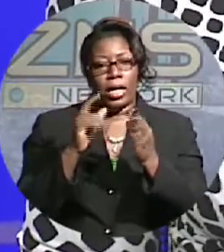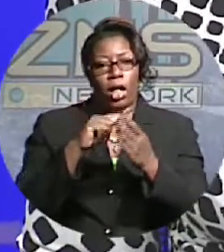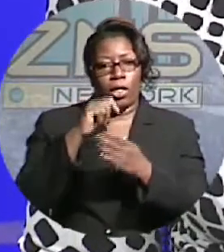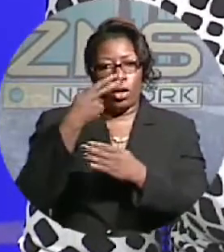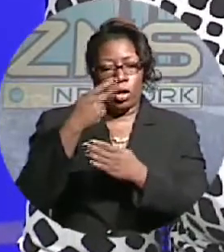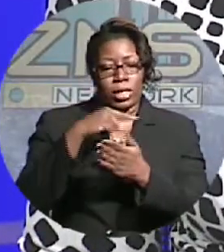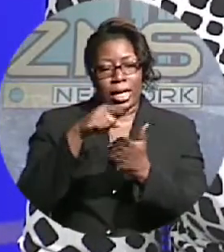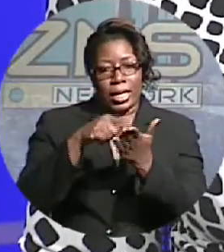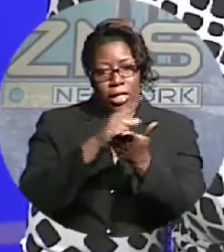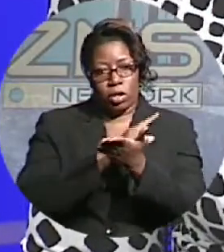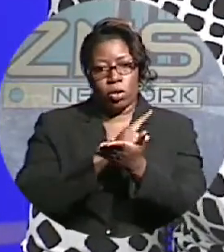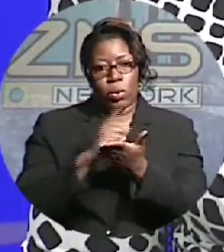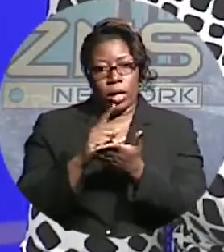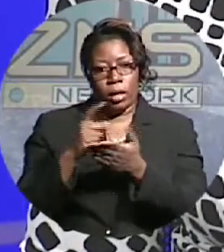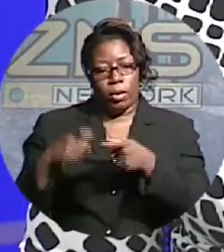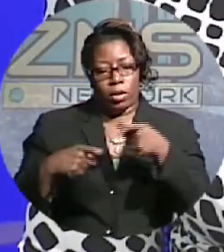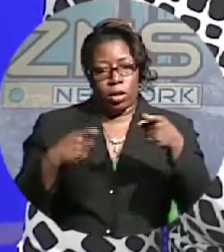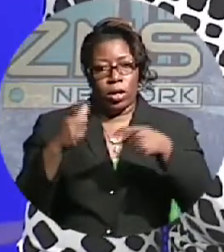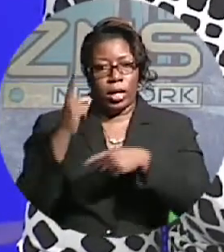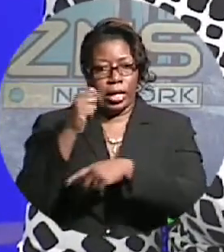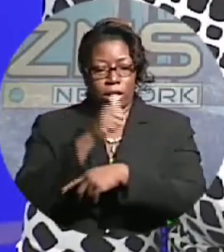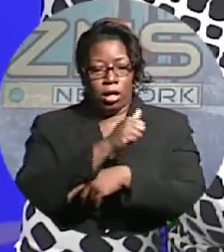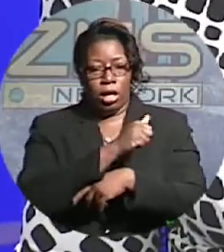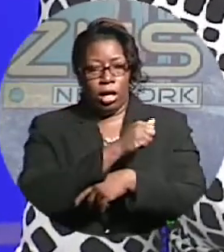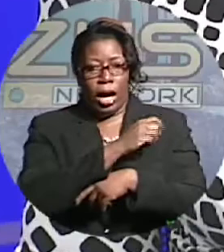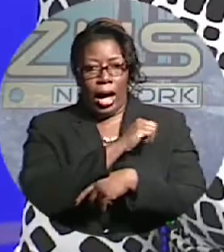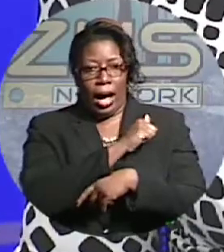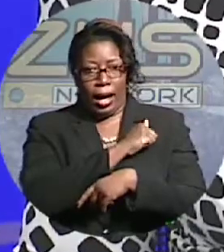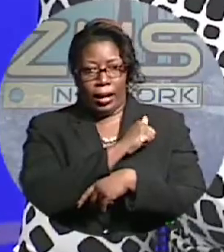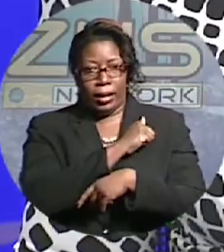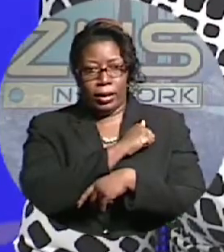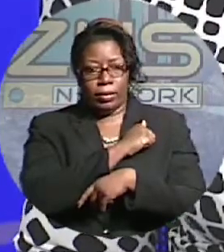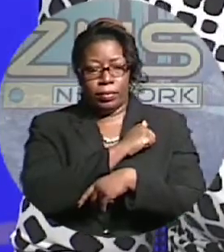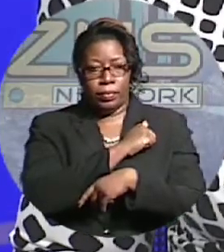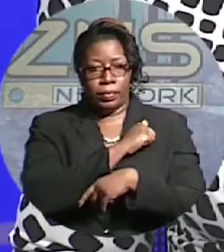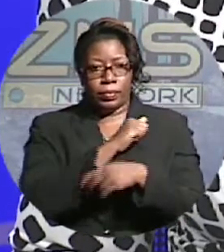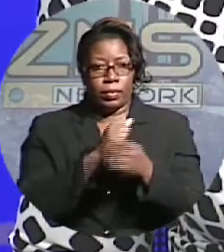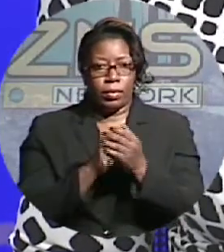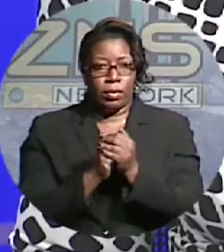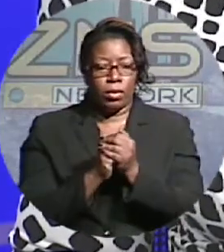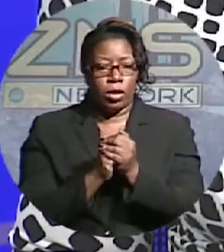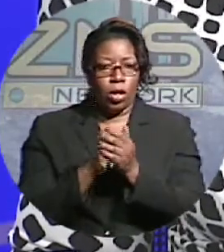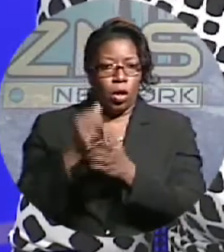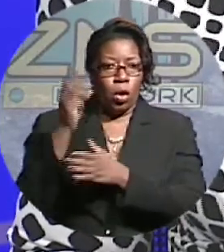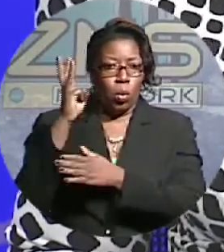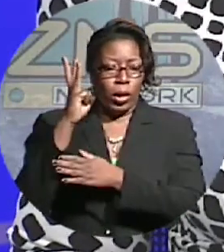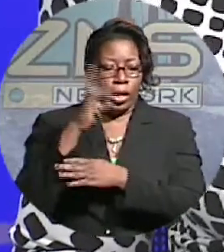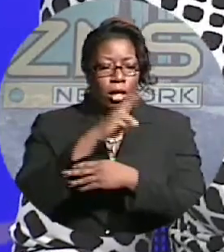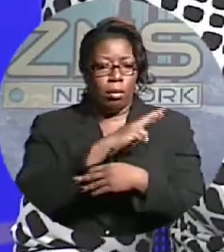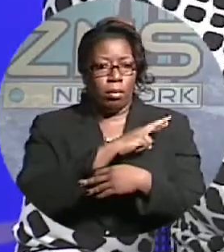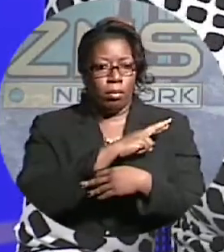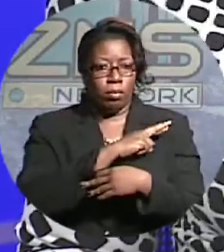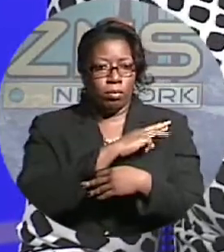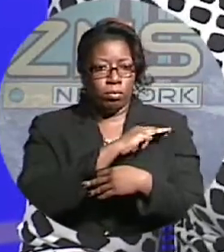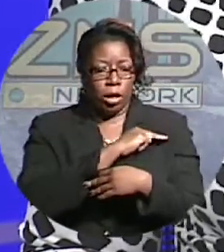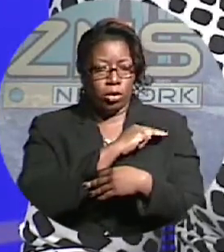Public Prosecutions Vinette Graham Allen and Neil Brathwaite are prosecuting the case. Wayne Monroe, Jomo Campbell,